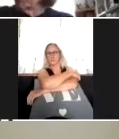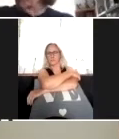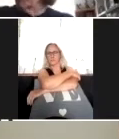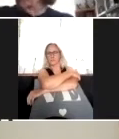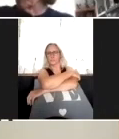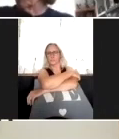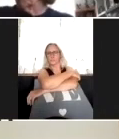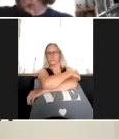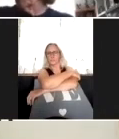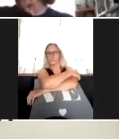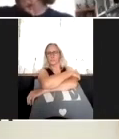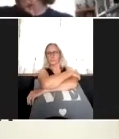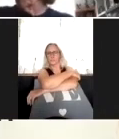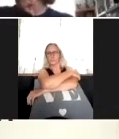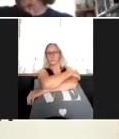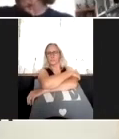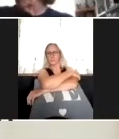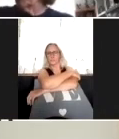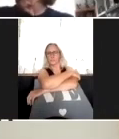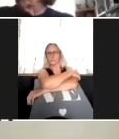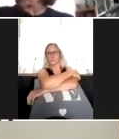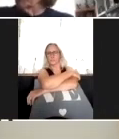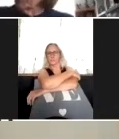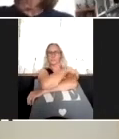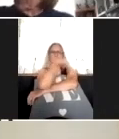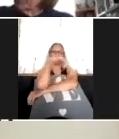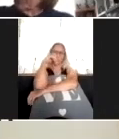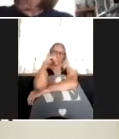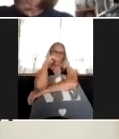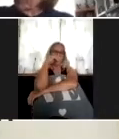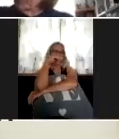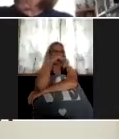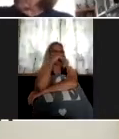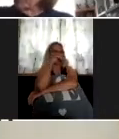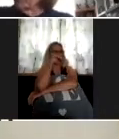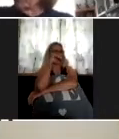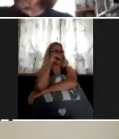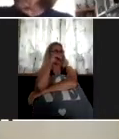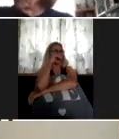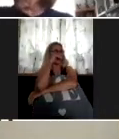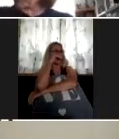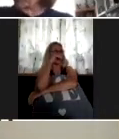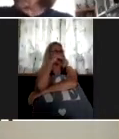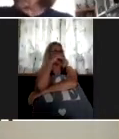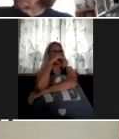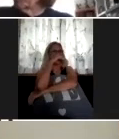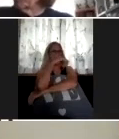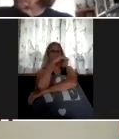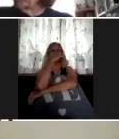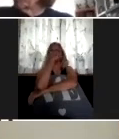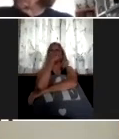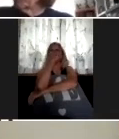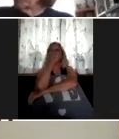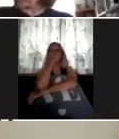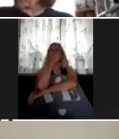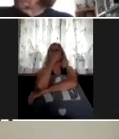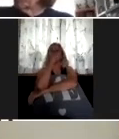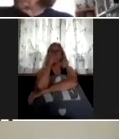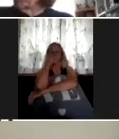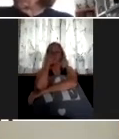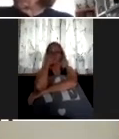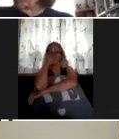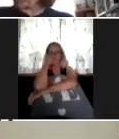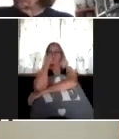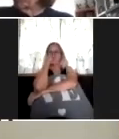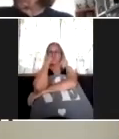When God created us, he included himself. He didn't say, let there be. He said,